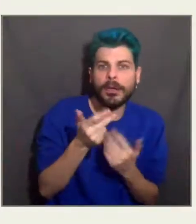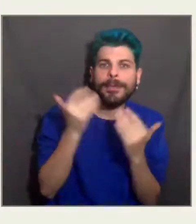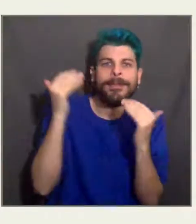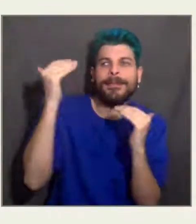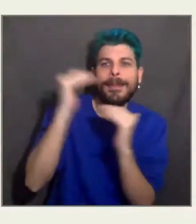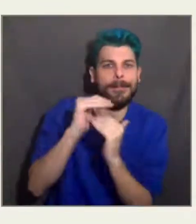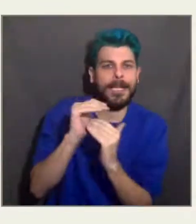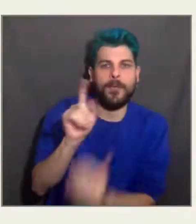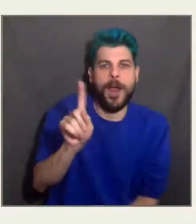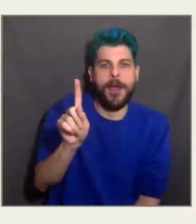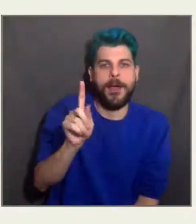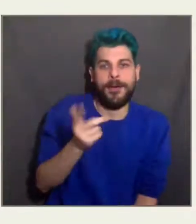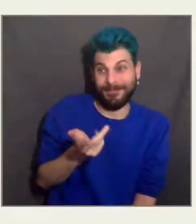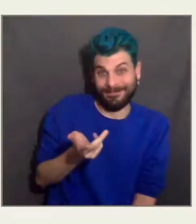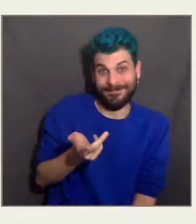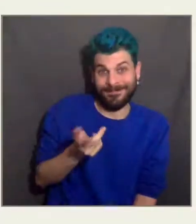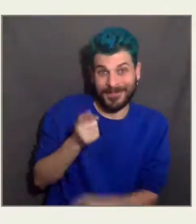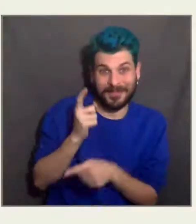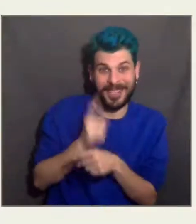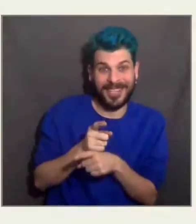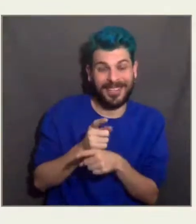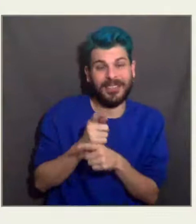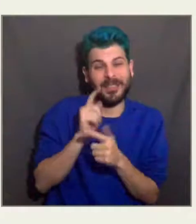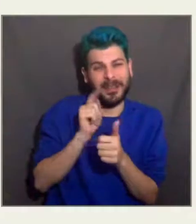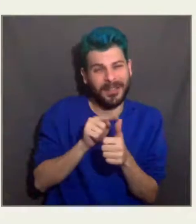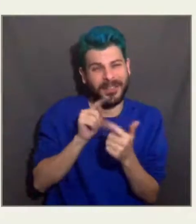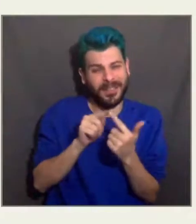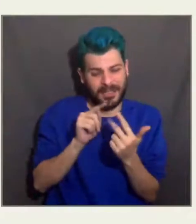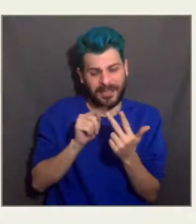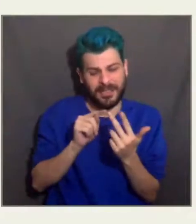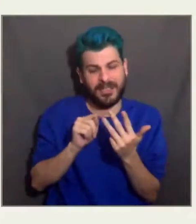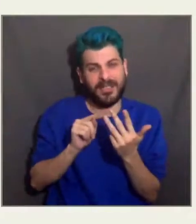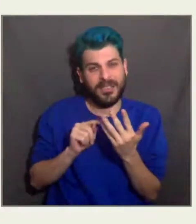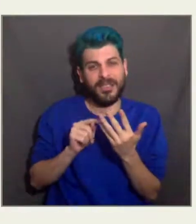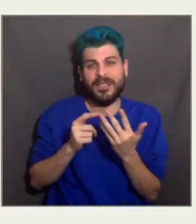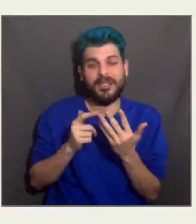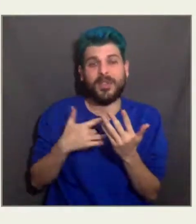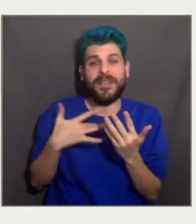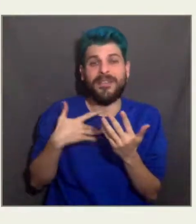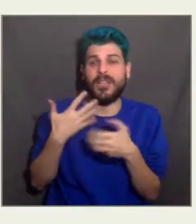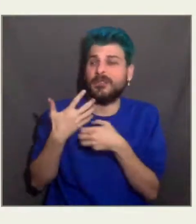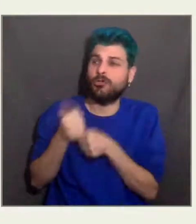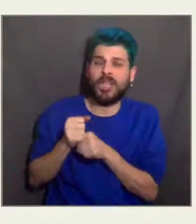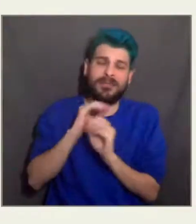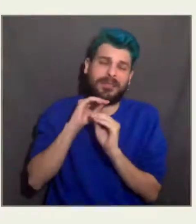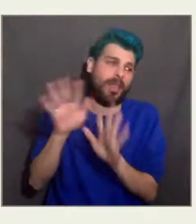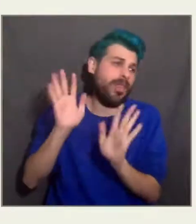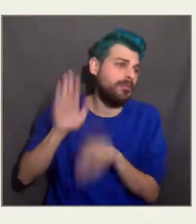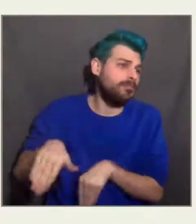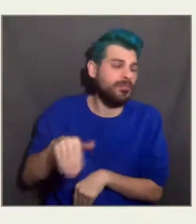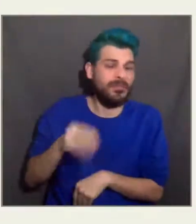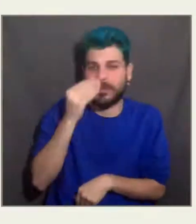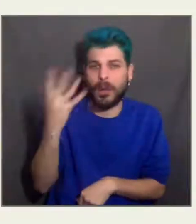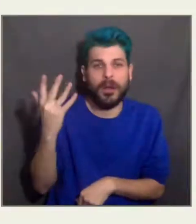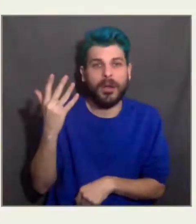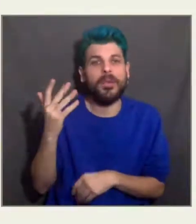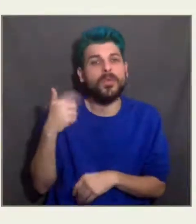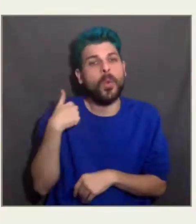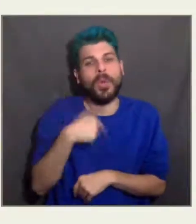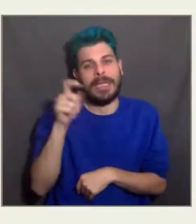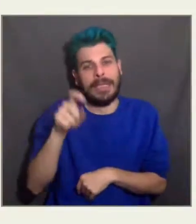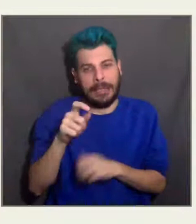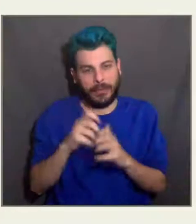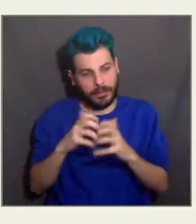dog, right? And so I think building up trust and getting more shelter beds and getting more opportunities